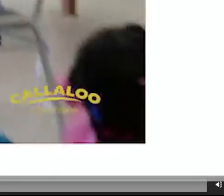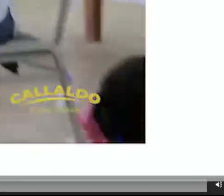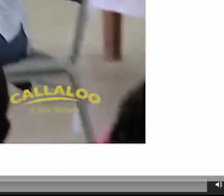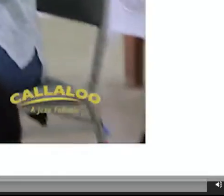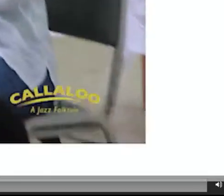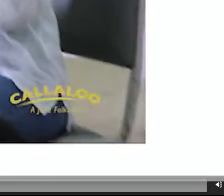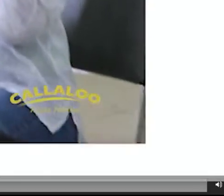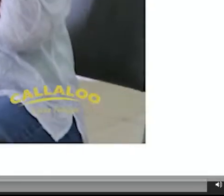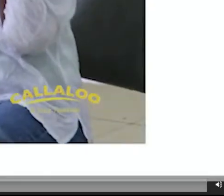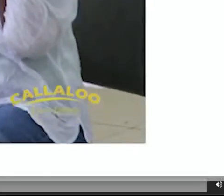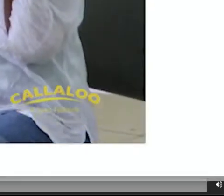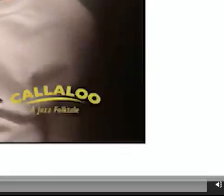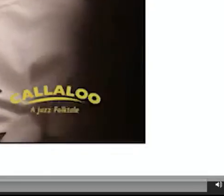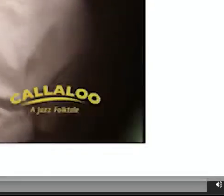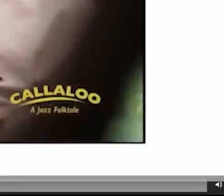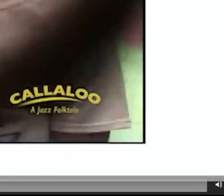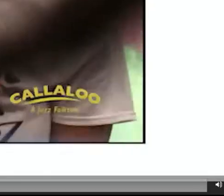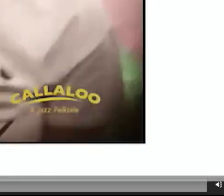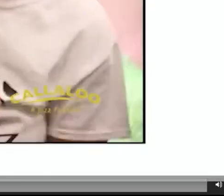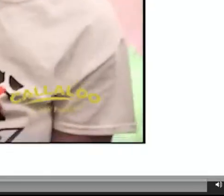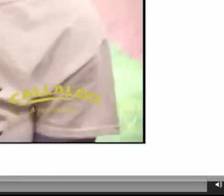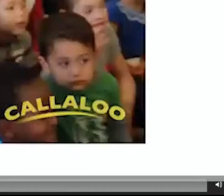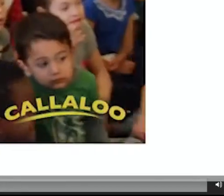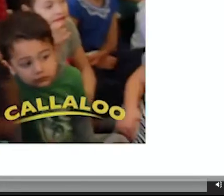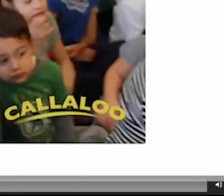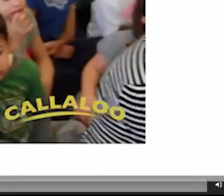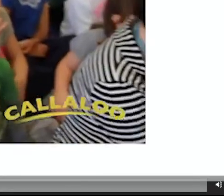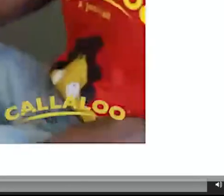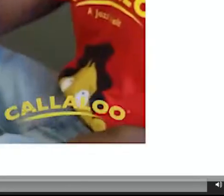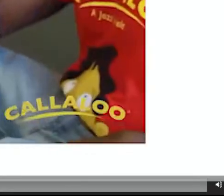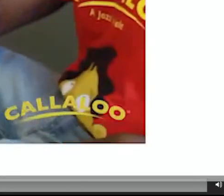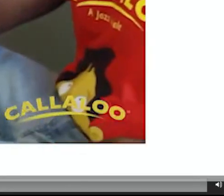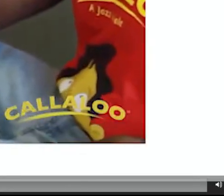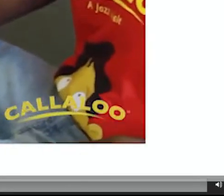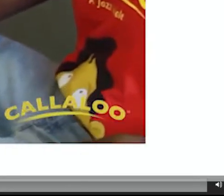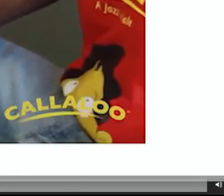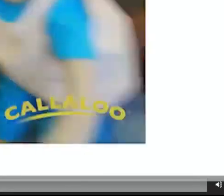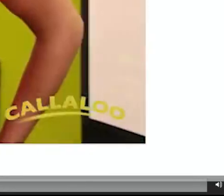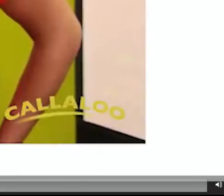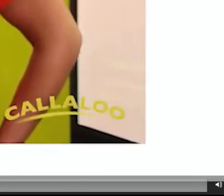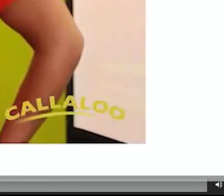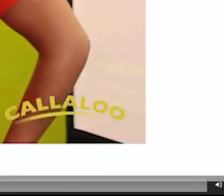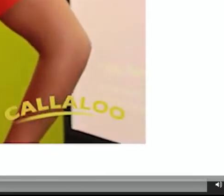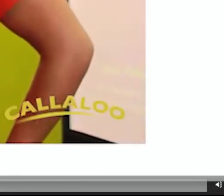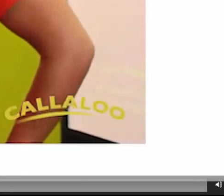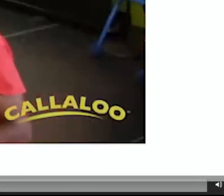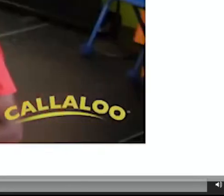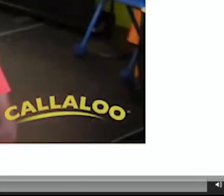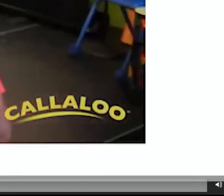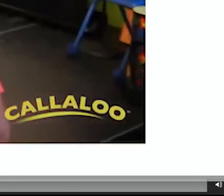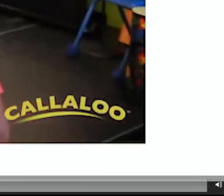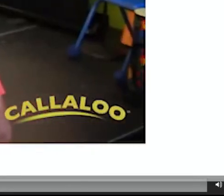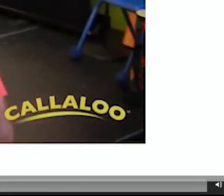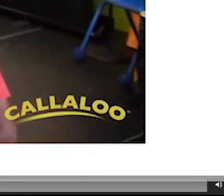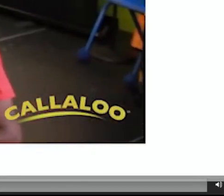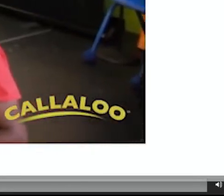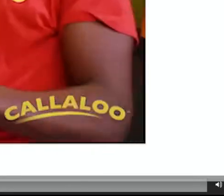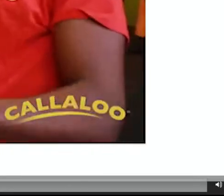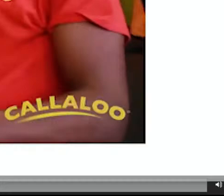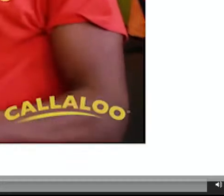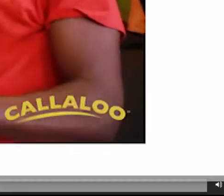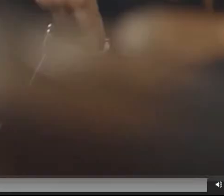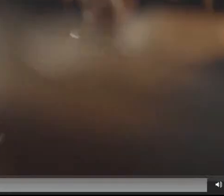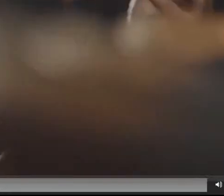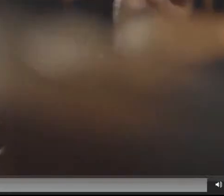of my creative work, entrepreneurship, activism, education, all the things that I love in this